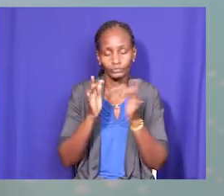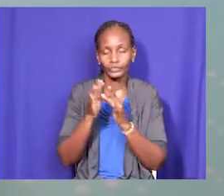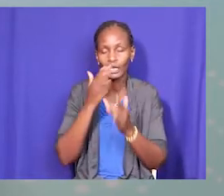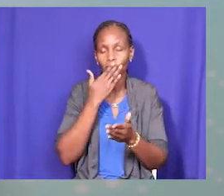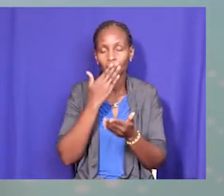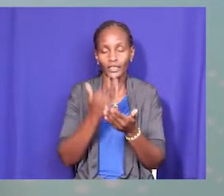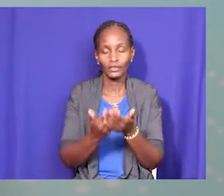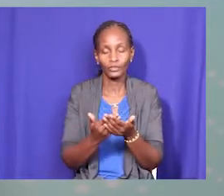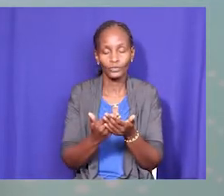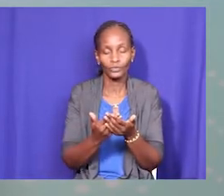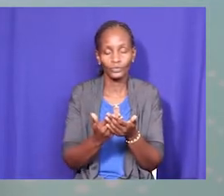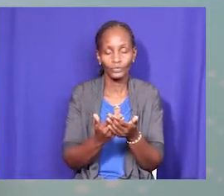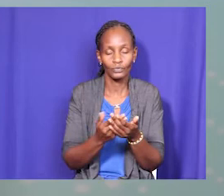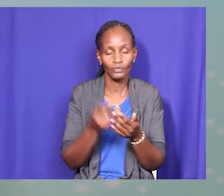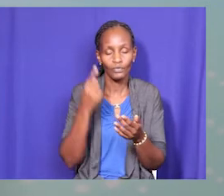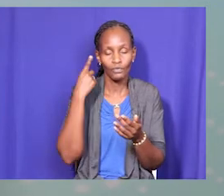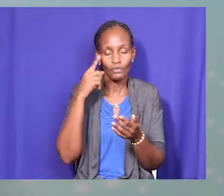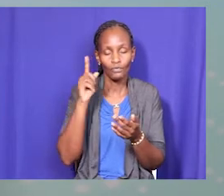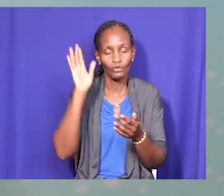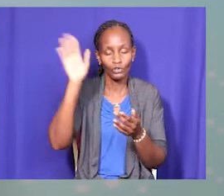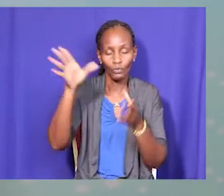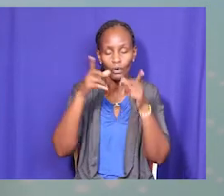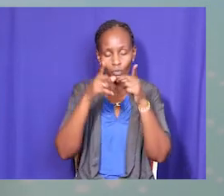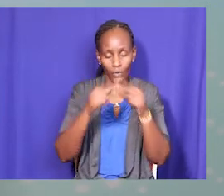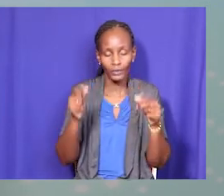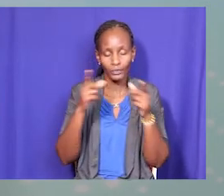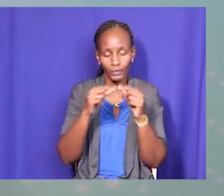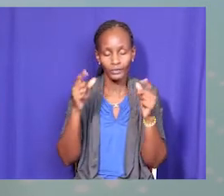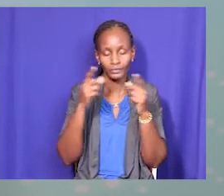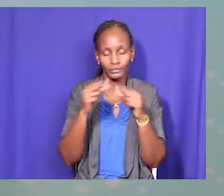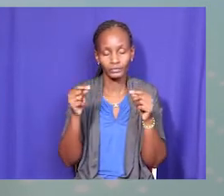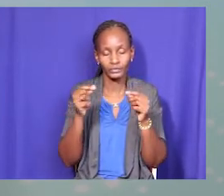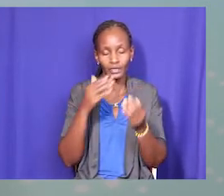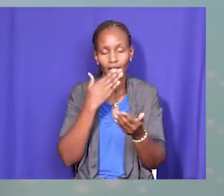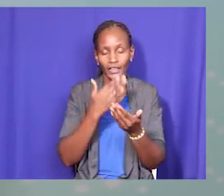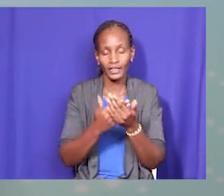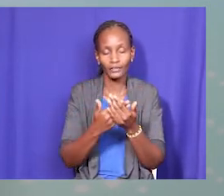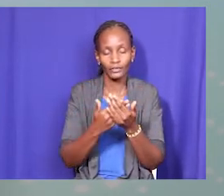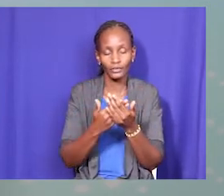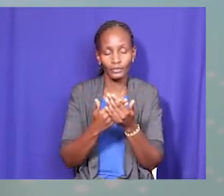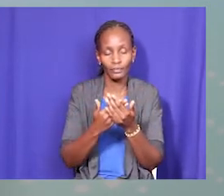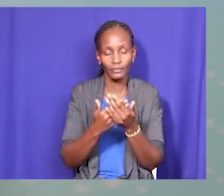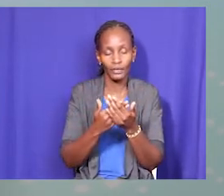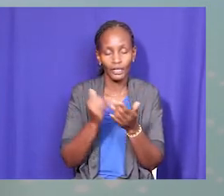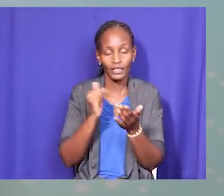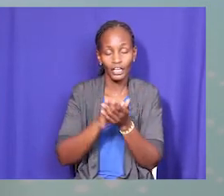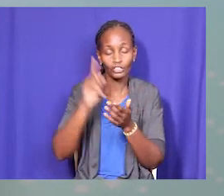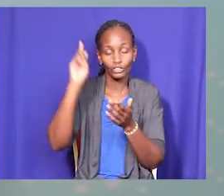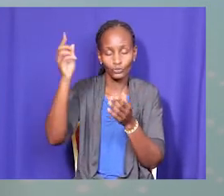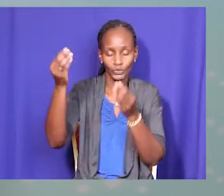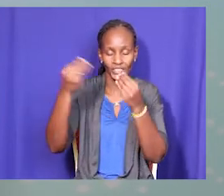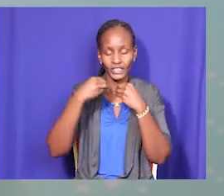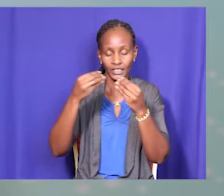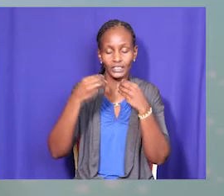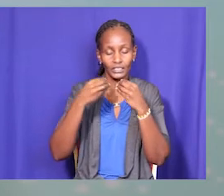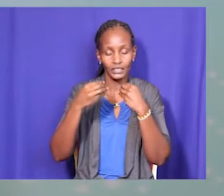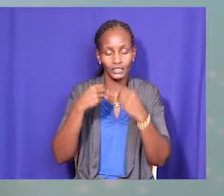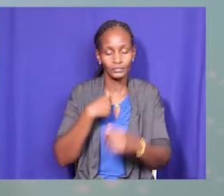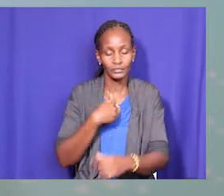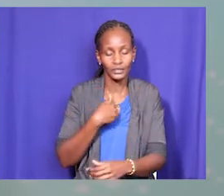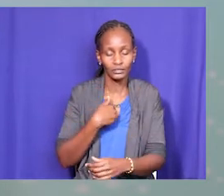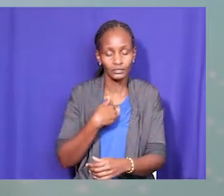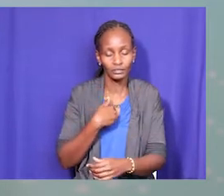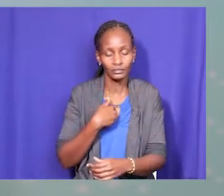thank you for your word. Thank you that you have taught me that